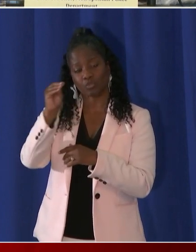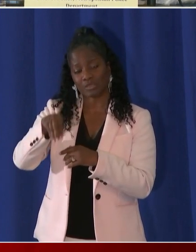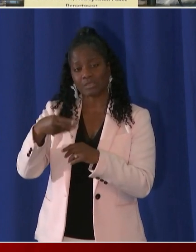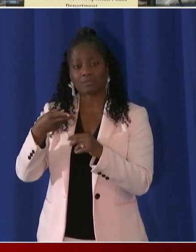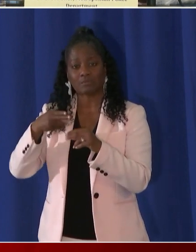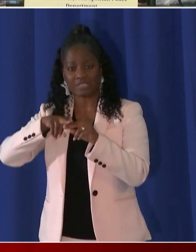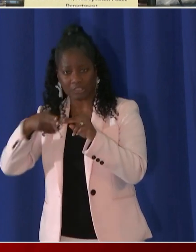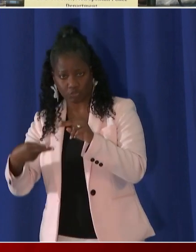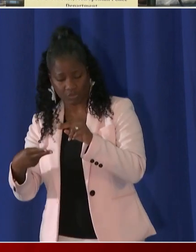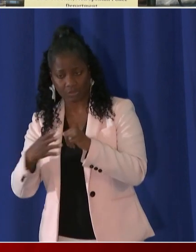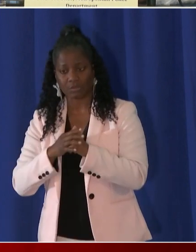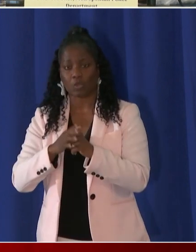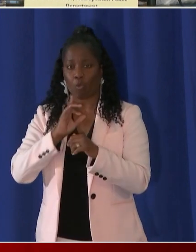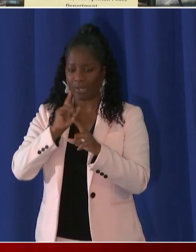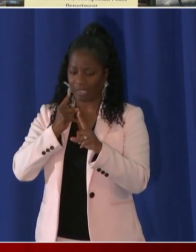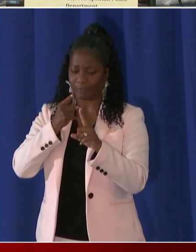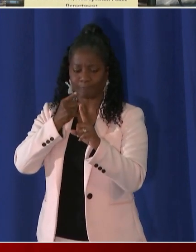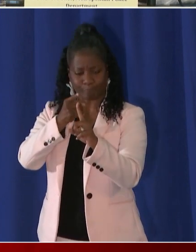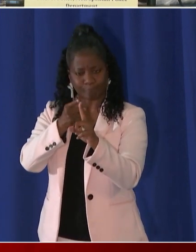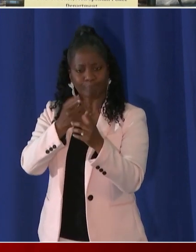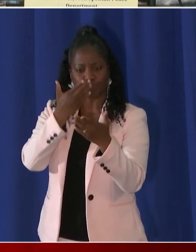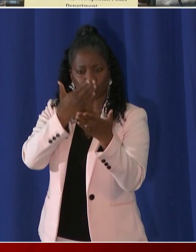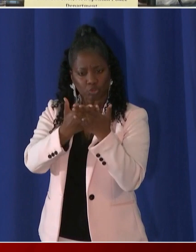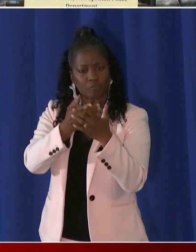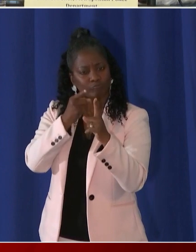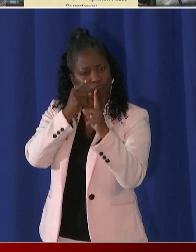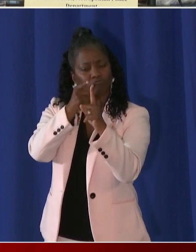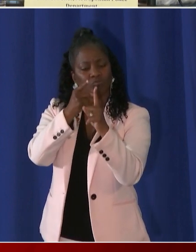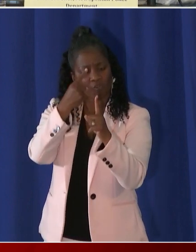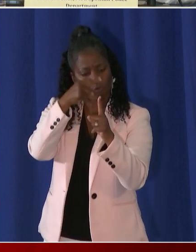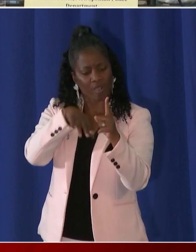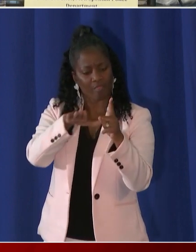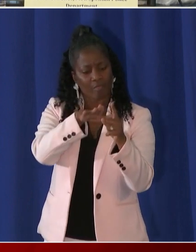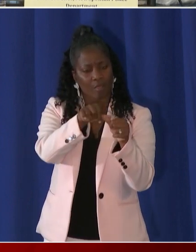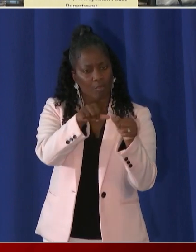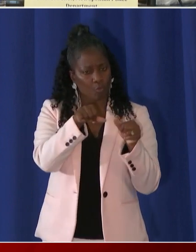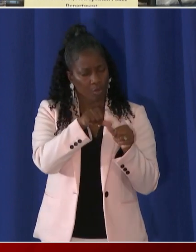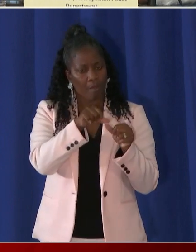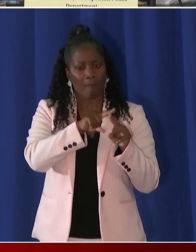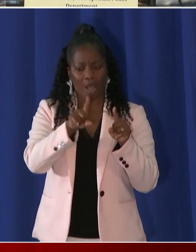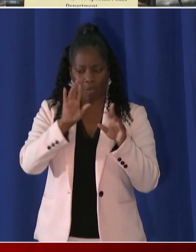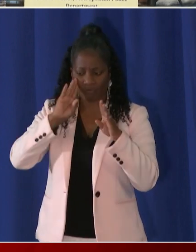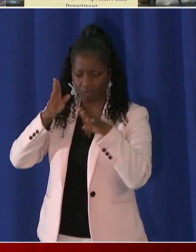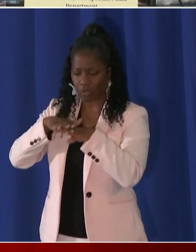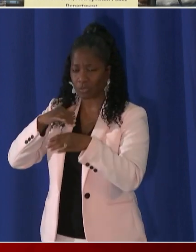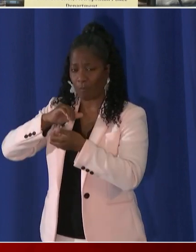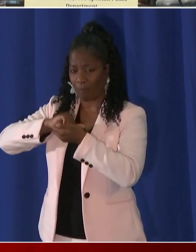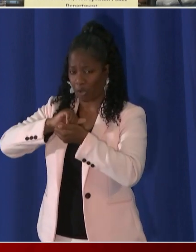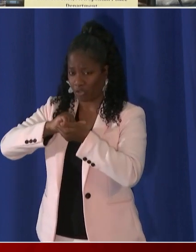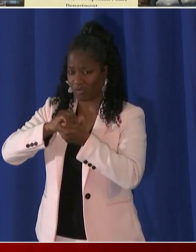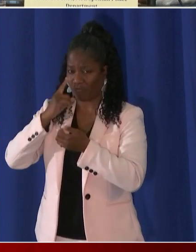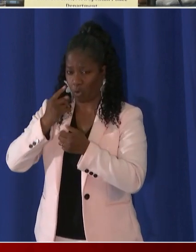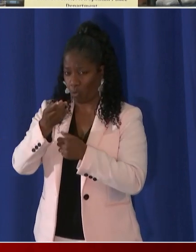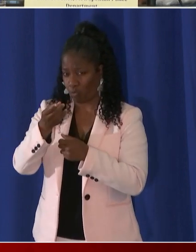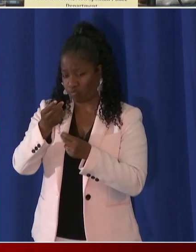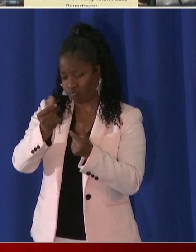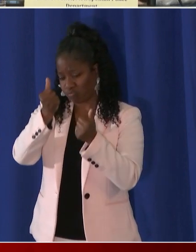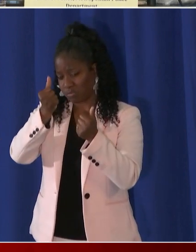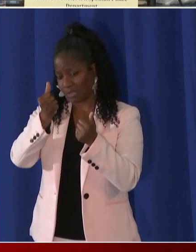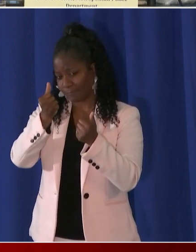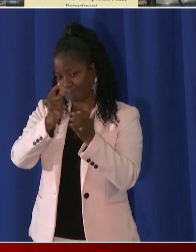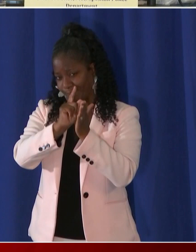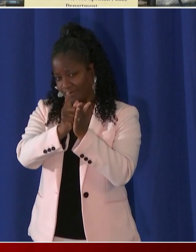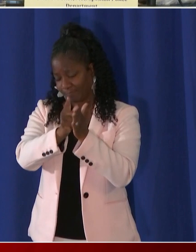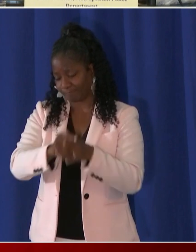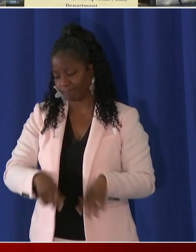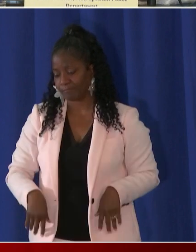So we are headed in the right direction in our homicide reduction partnership areas, but I want to focus on the word partnership just for a hot second,